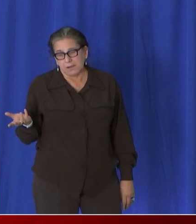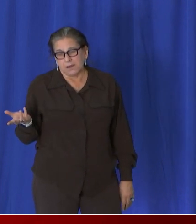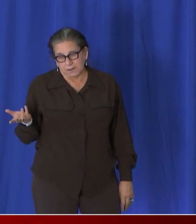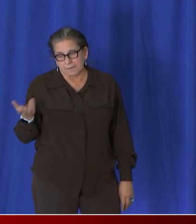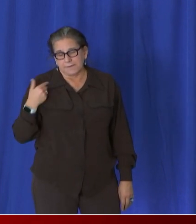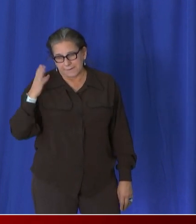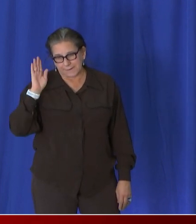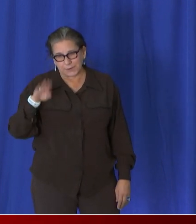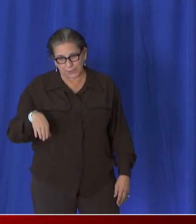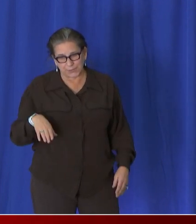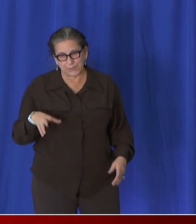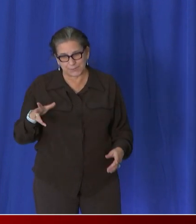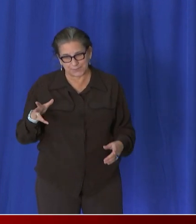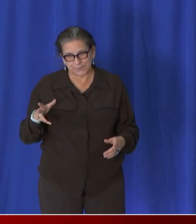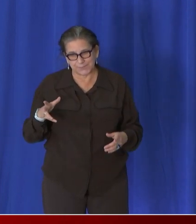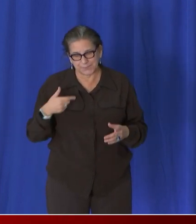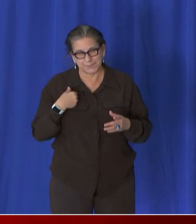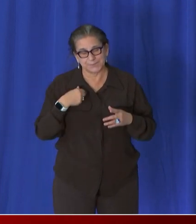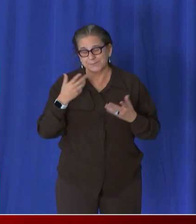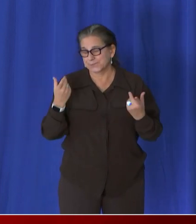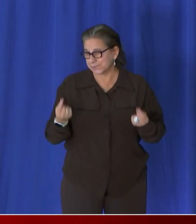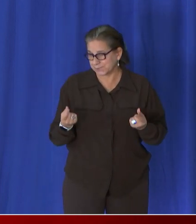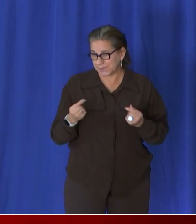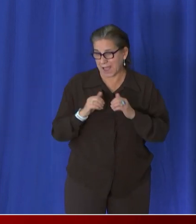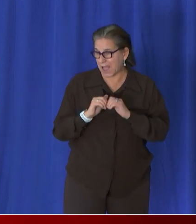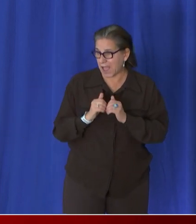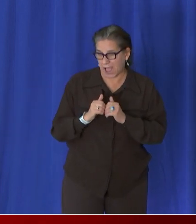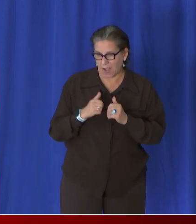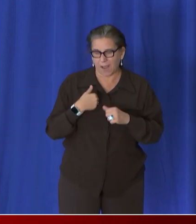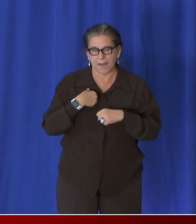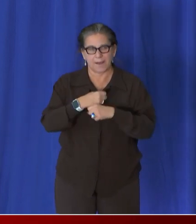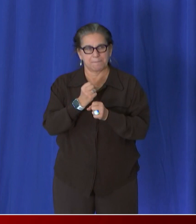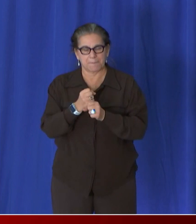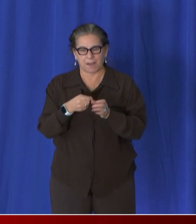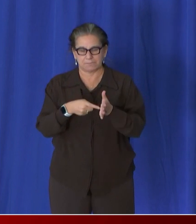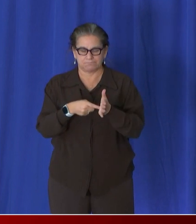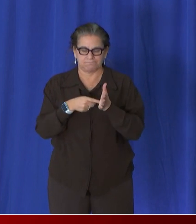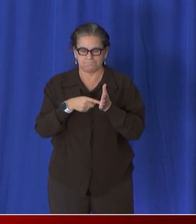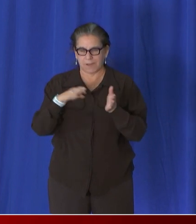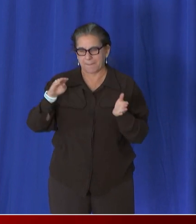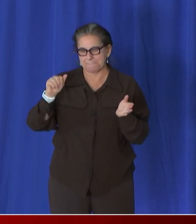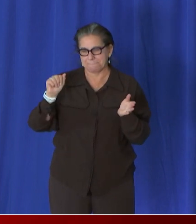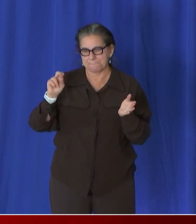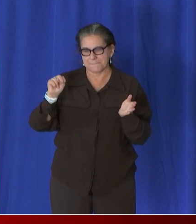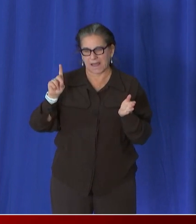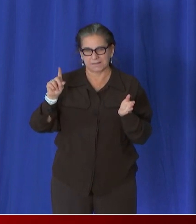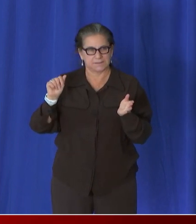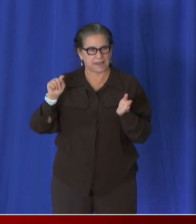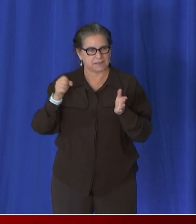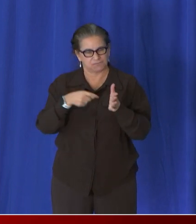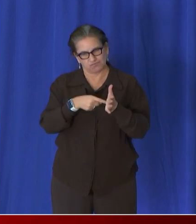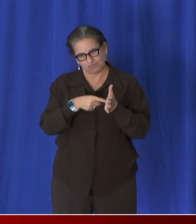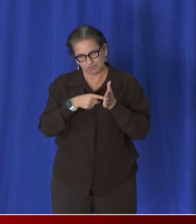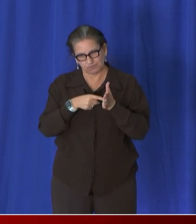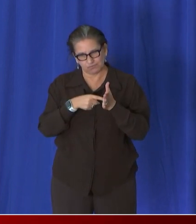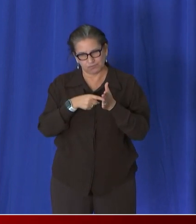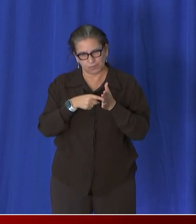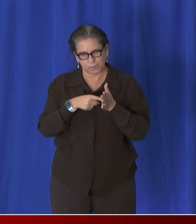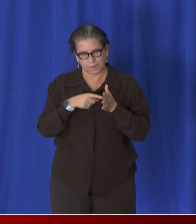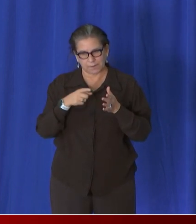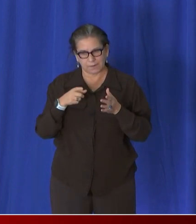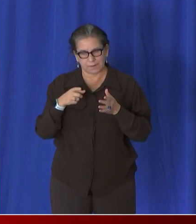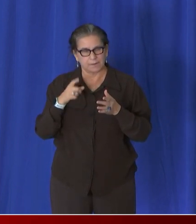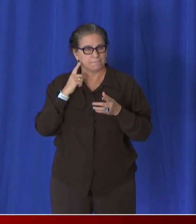saw more people get vaccinated and demonstrate that they have been vaccinated. We believe that's going to be the same